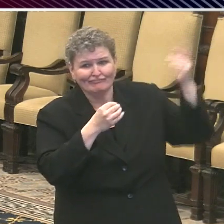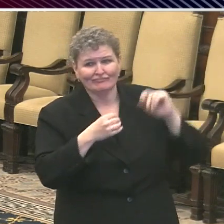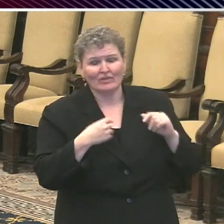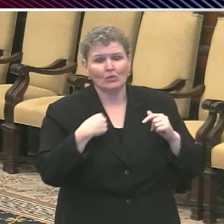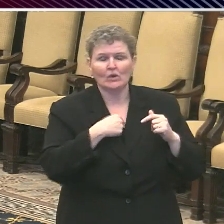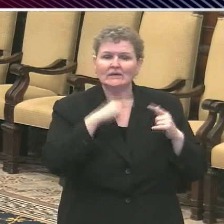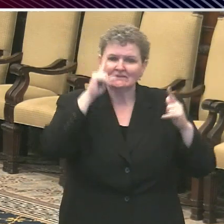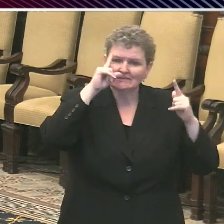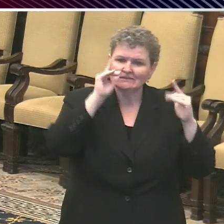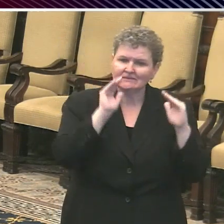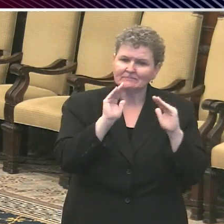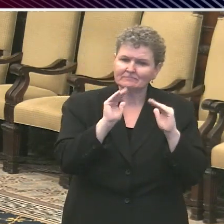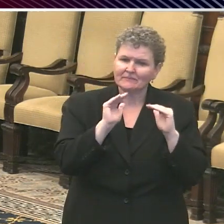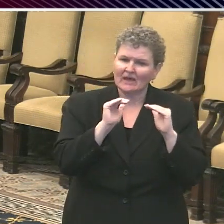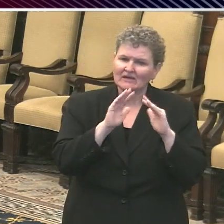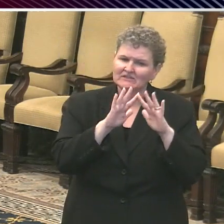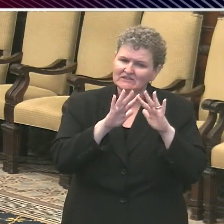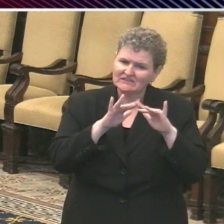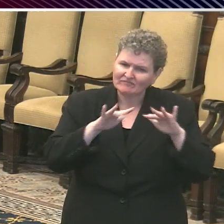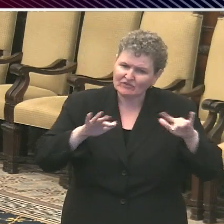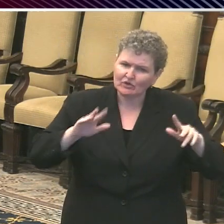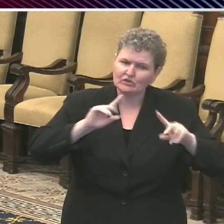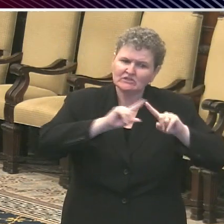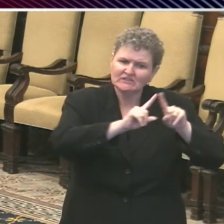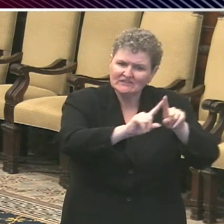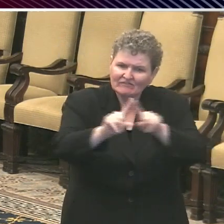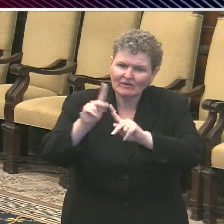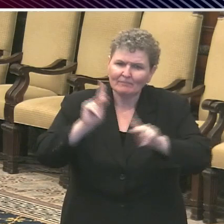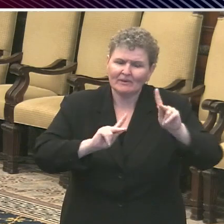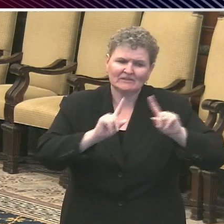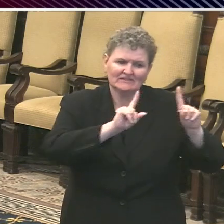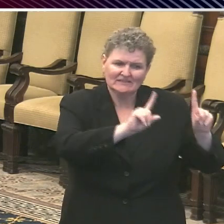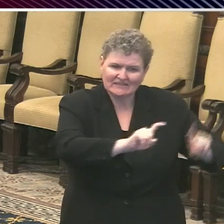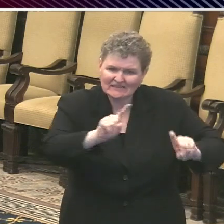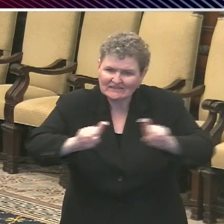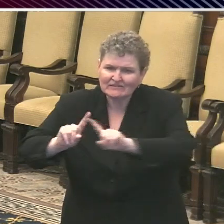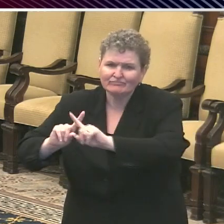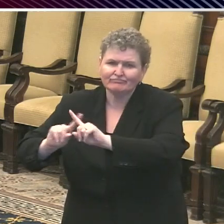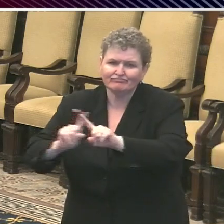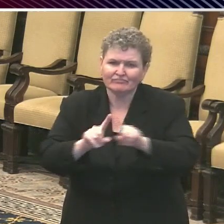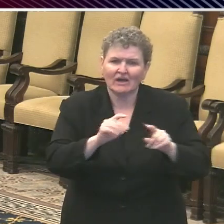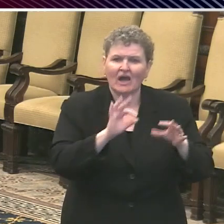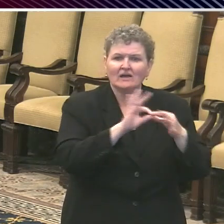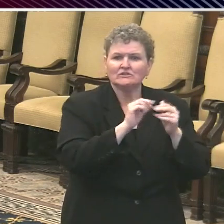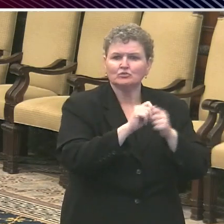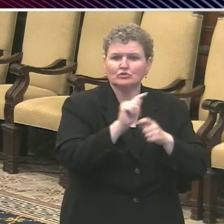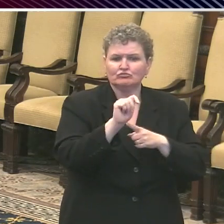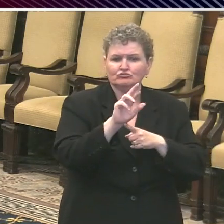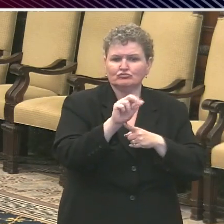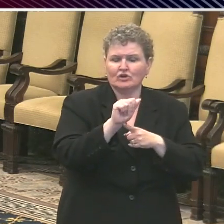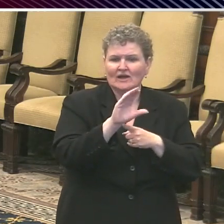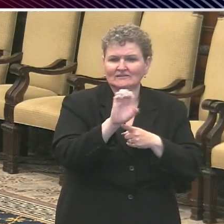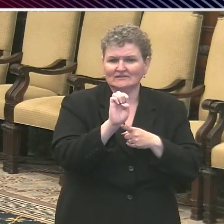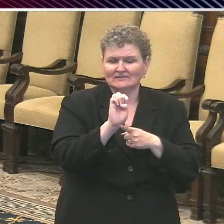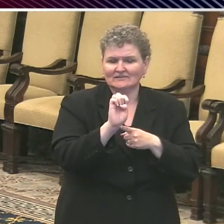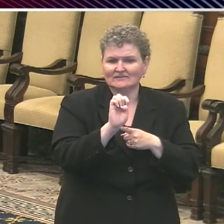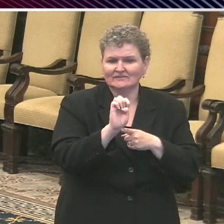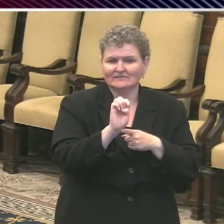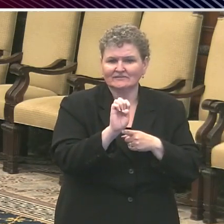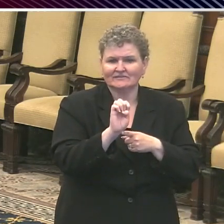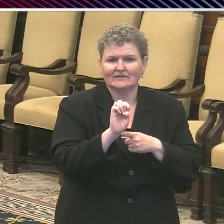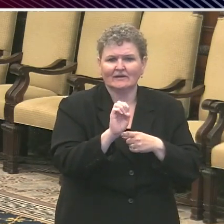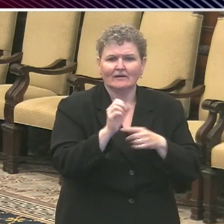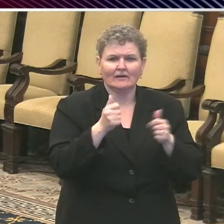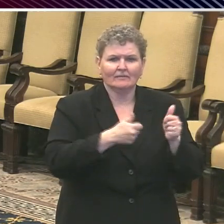have a diverse group of people doing testing and doing contract tracing with the backup of the contracts that have